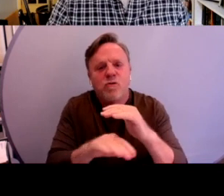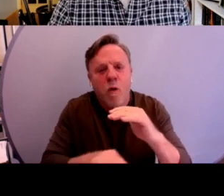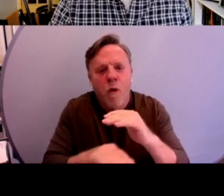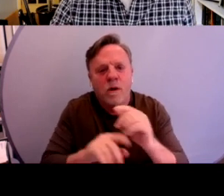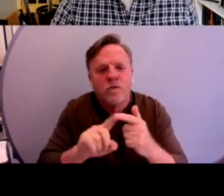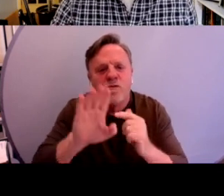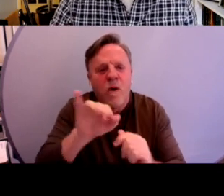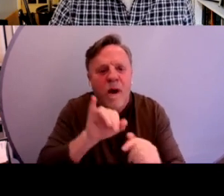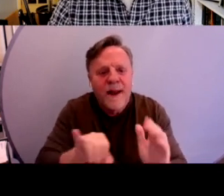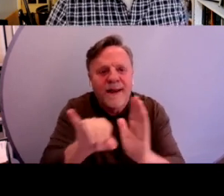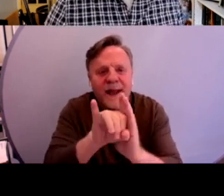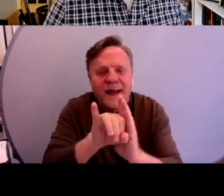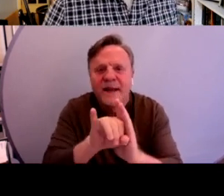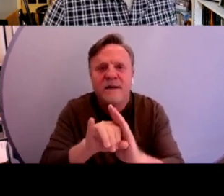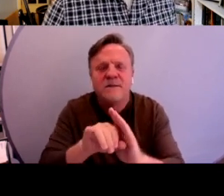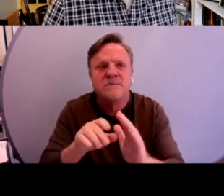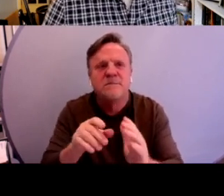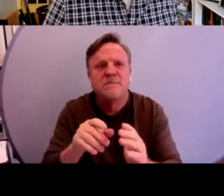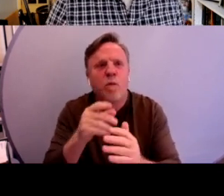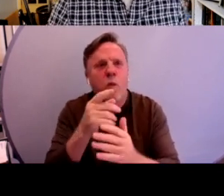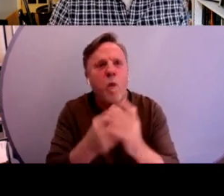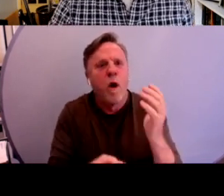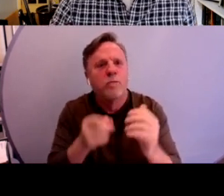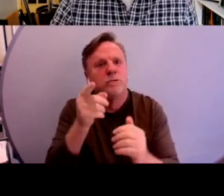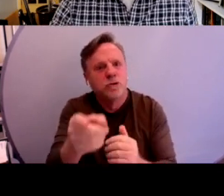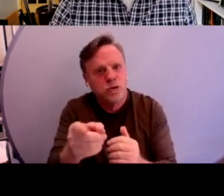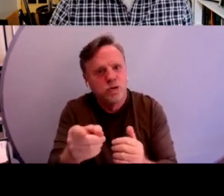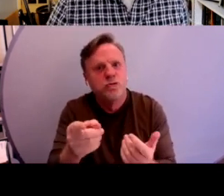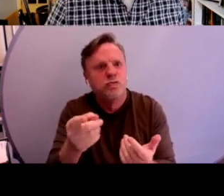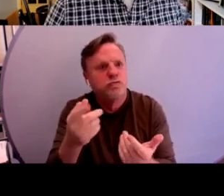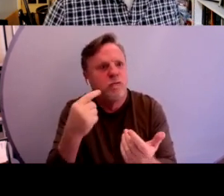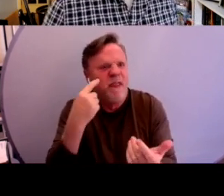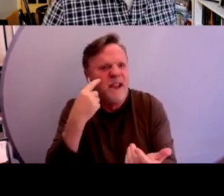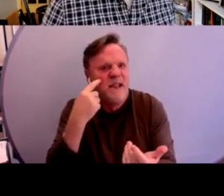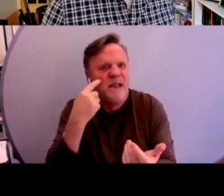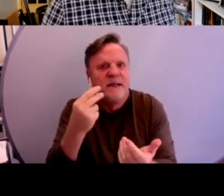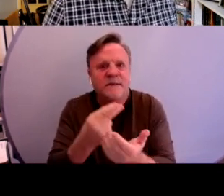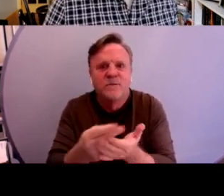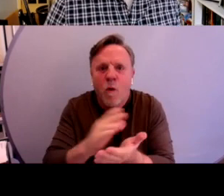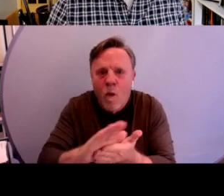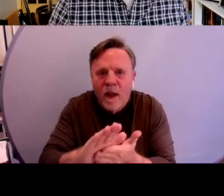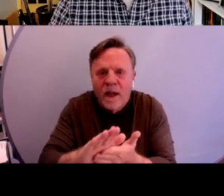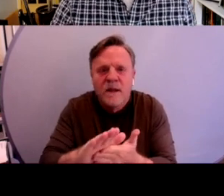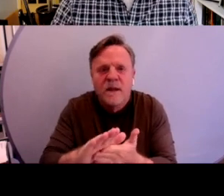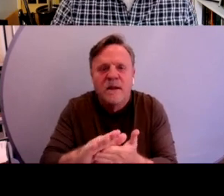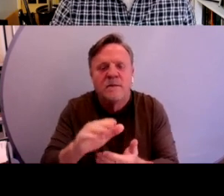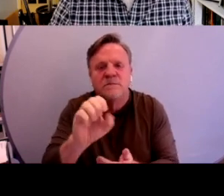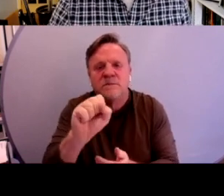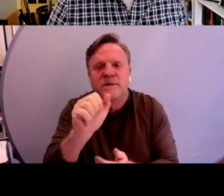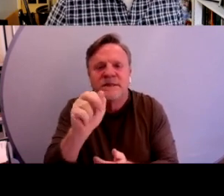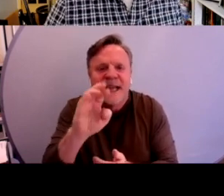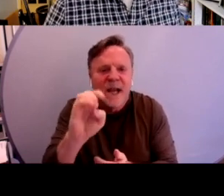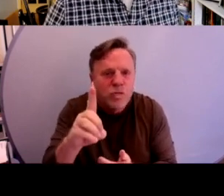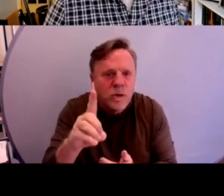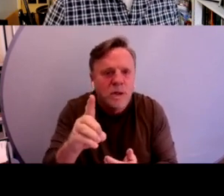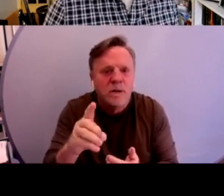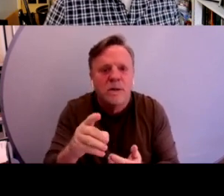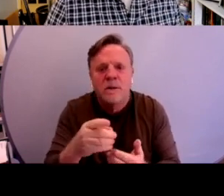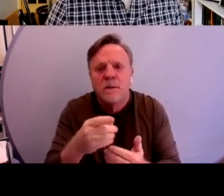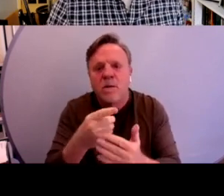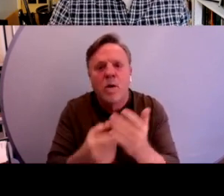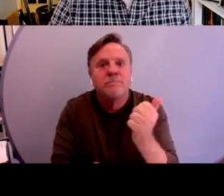all, what would you consider to be sacred or holy? Or what's most important to